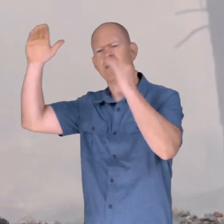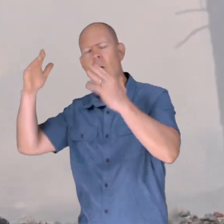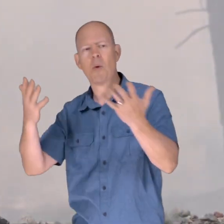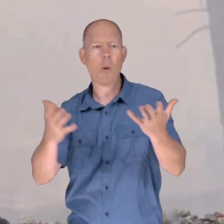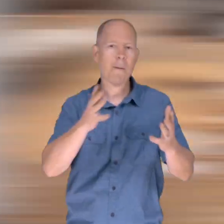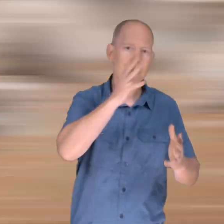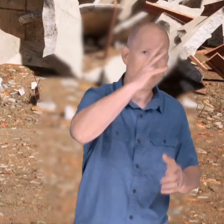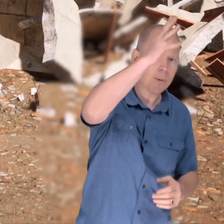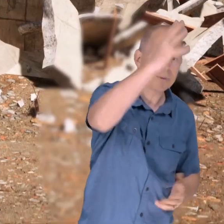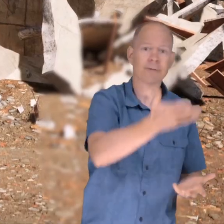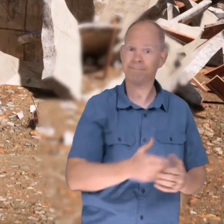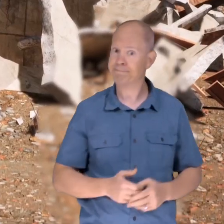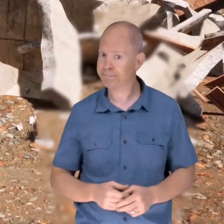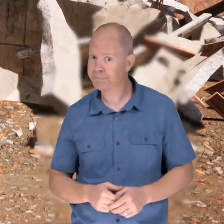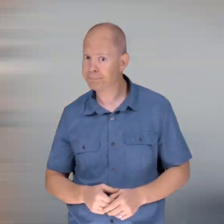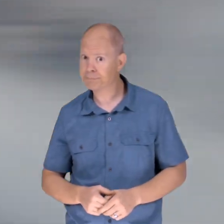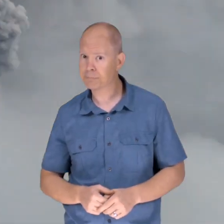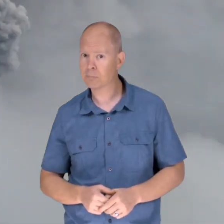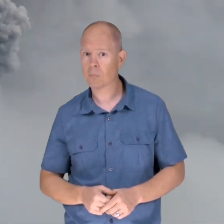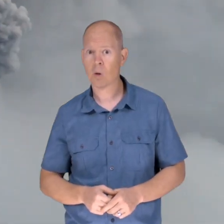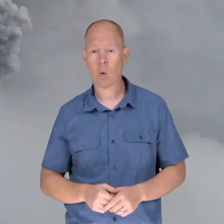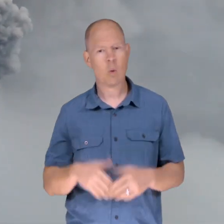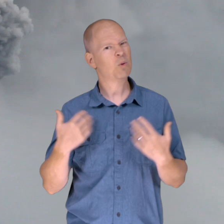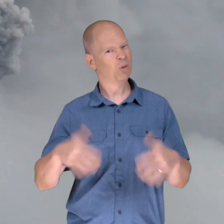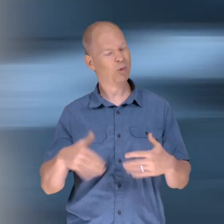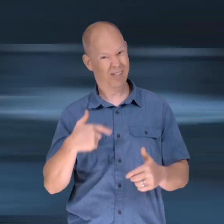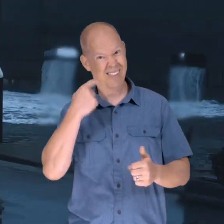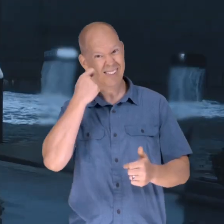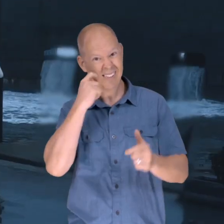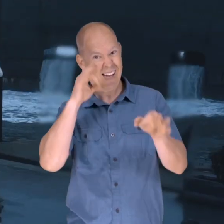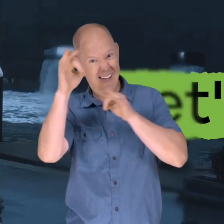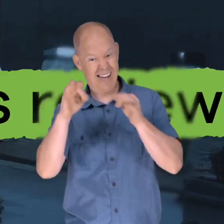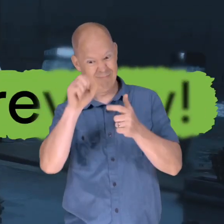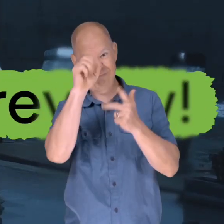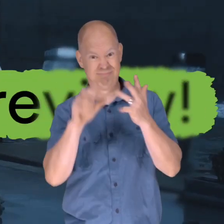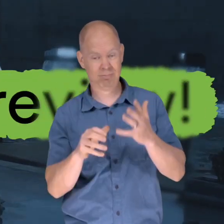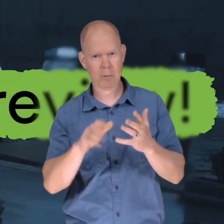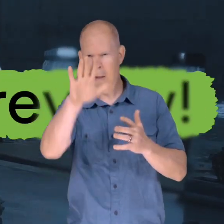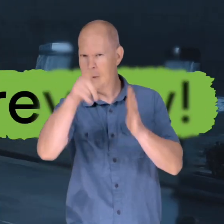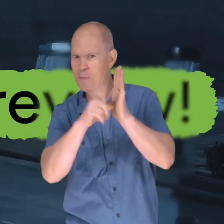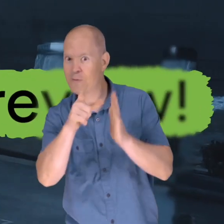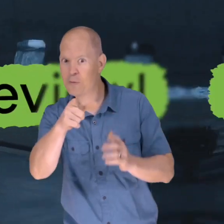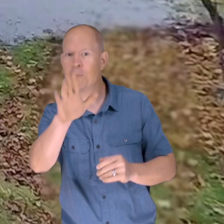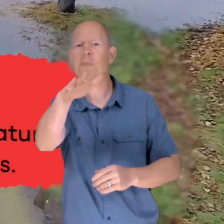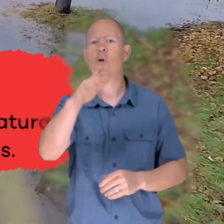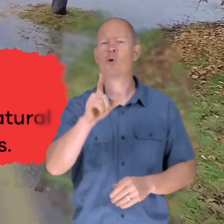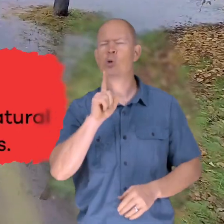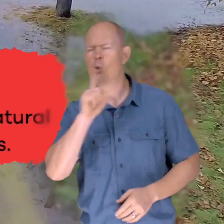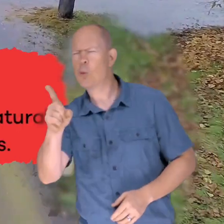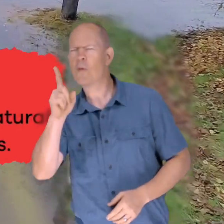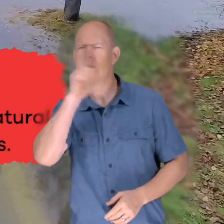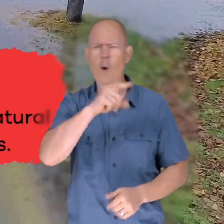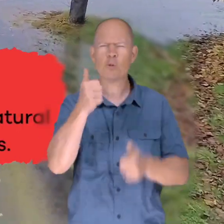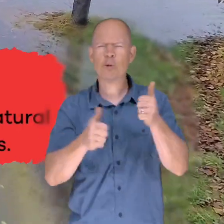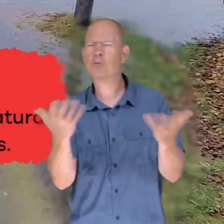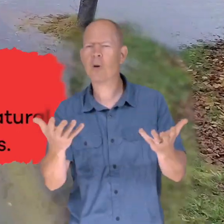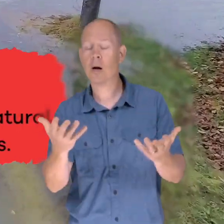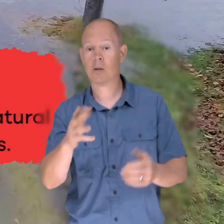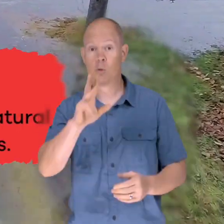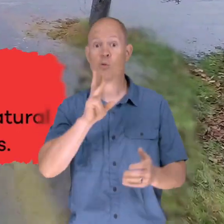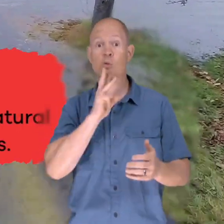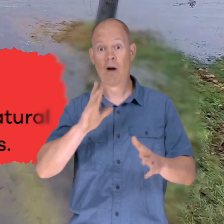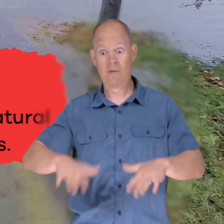Wow! We have just learned a lot about natural disasters. Let's review. True or false?